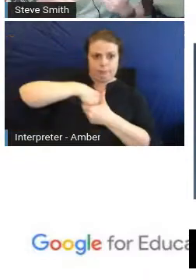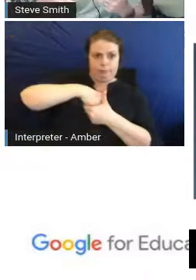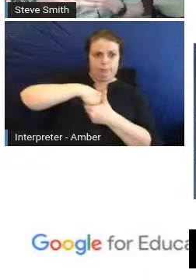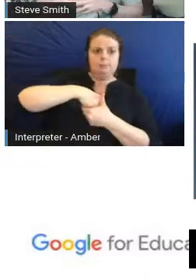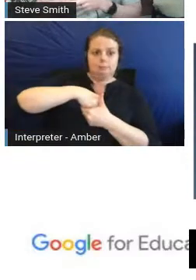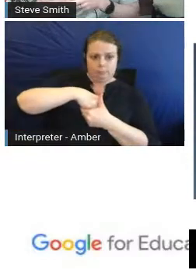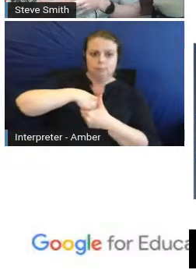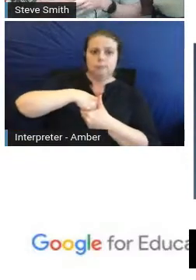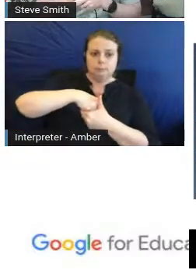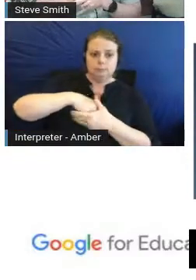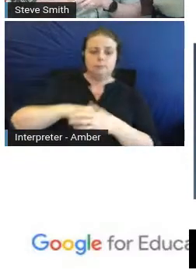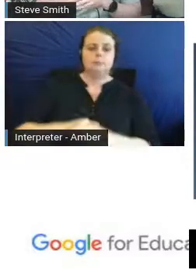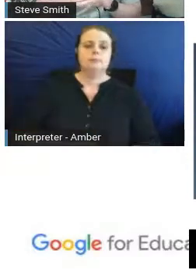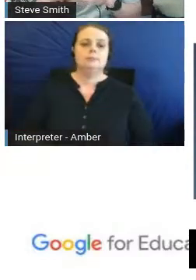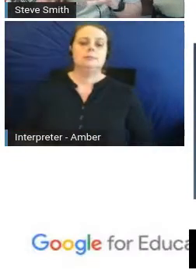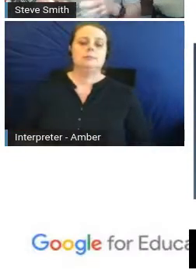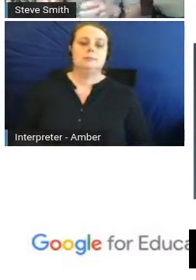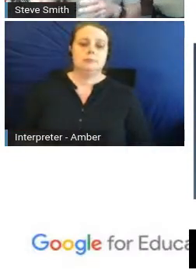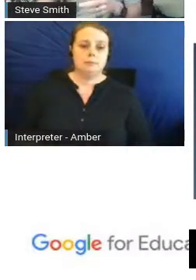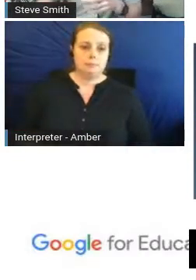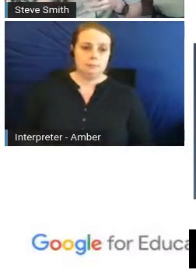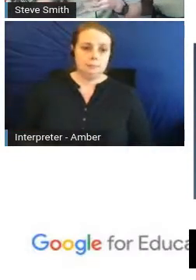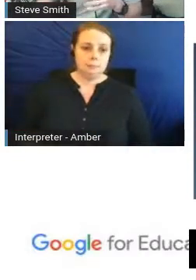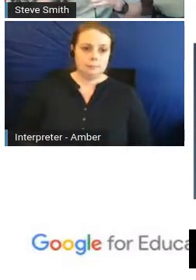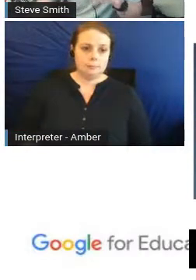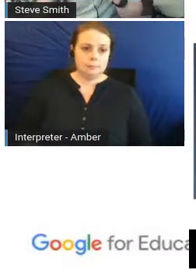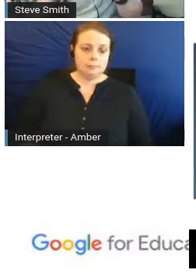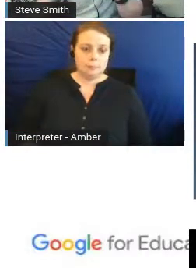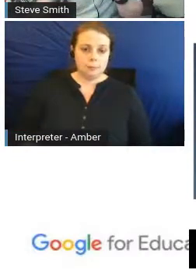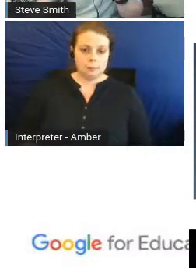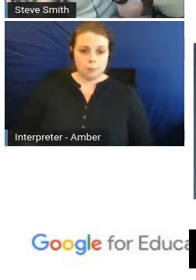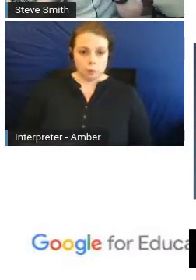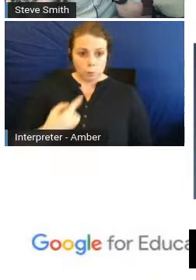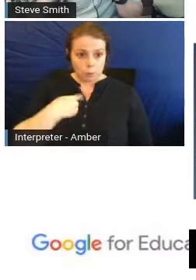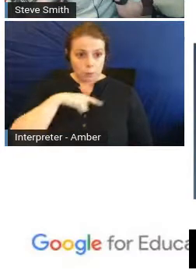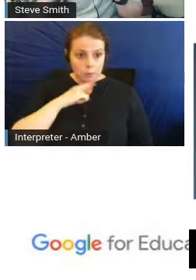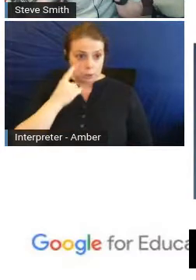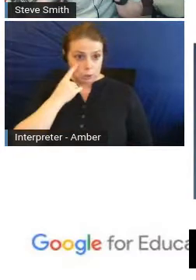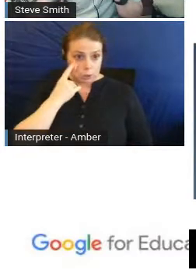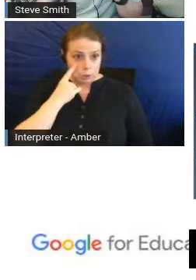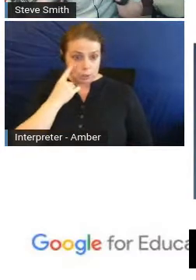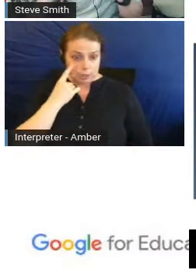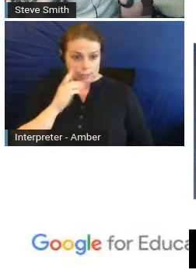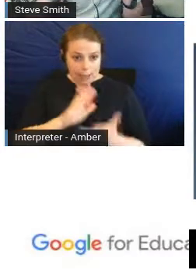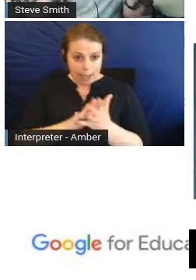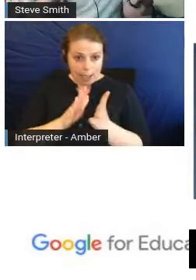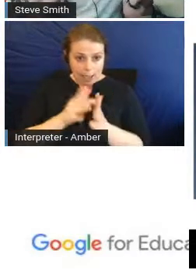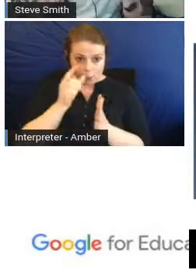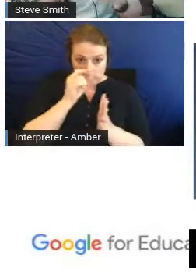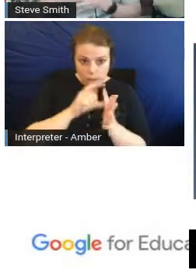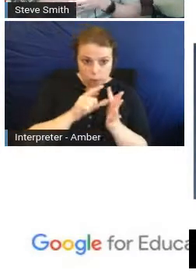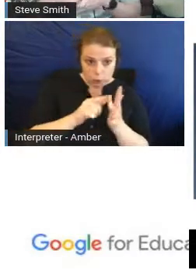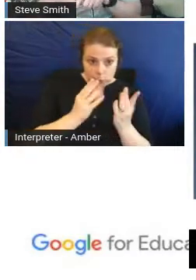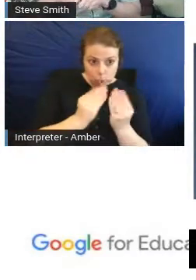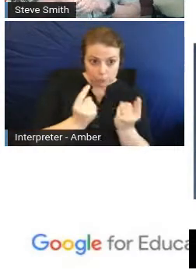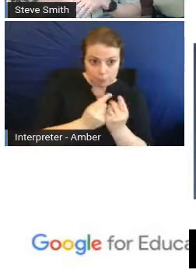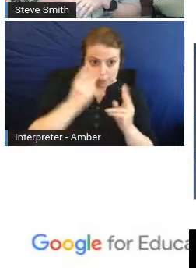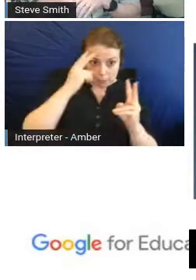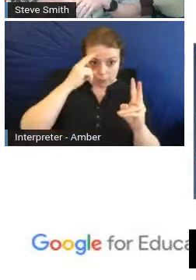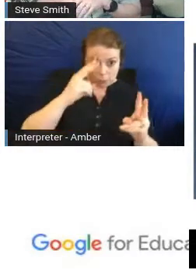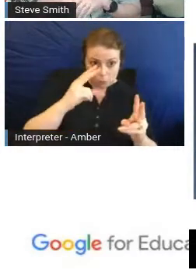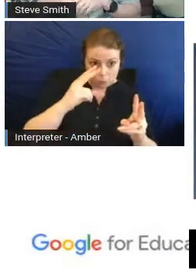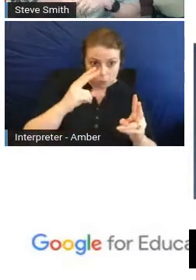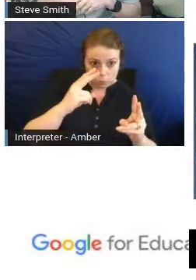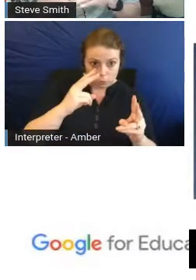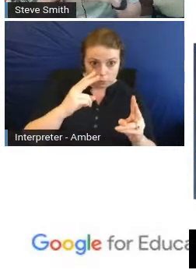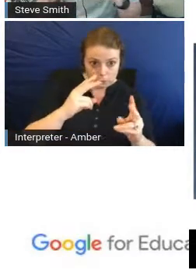Now, what we're going to look at is the ability to do something down the bottom here called a BigQuery export.